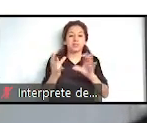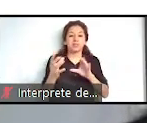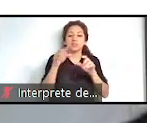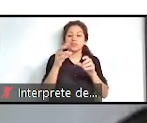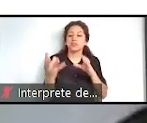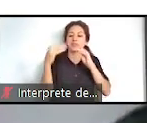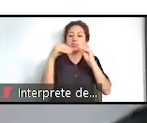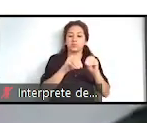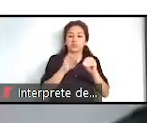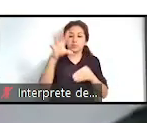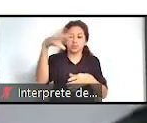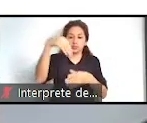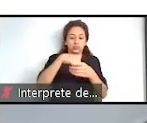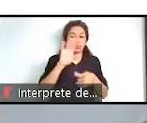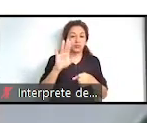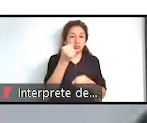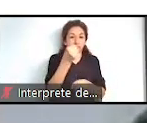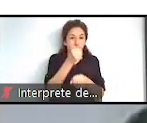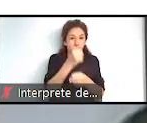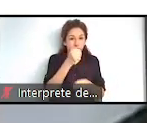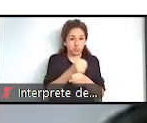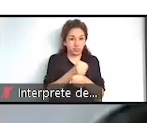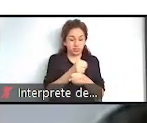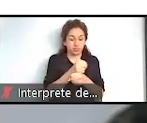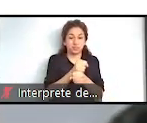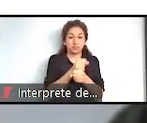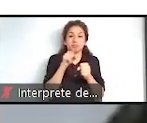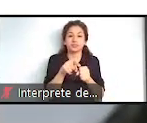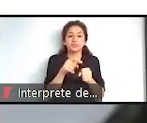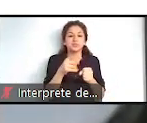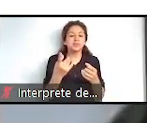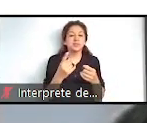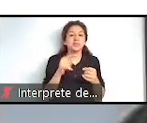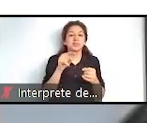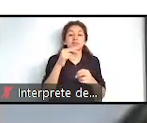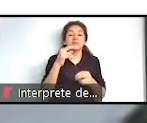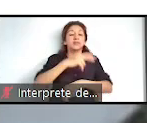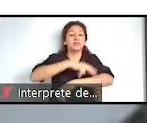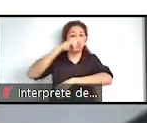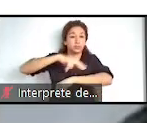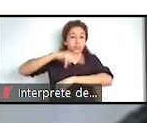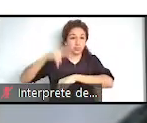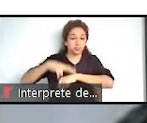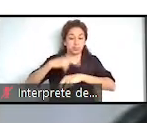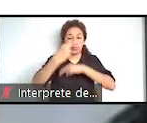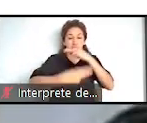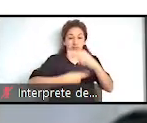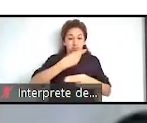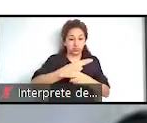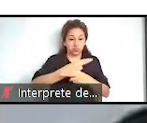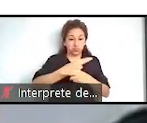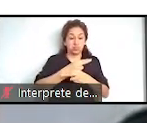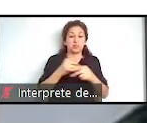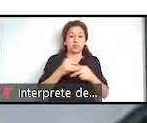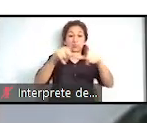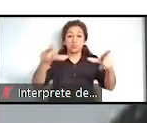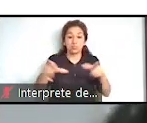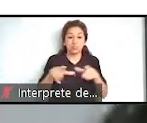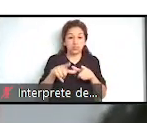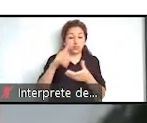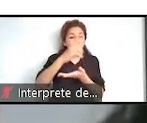creation of jobs in concordance with the national regional and local action plans